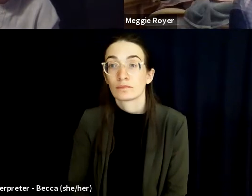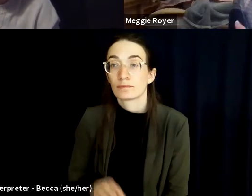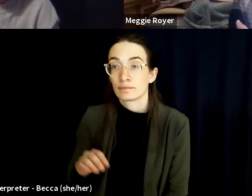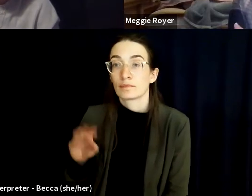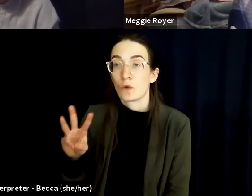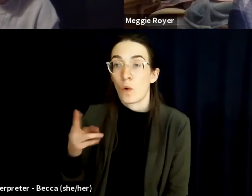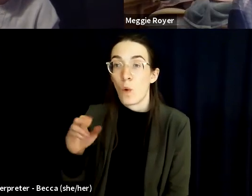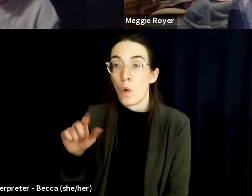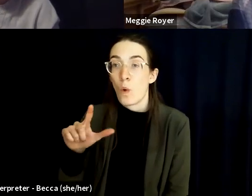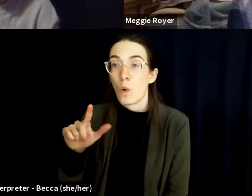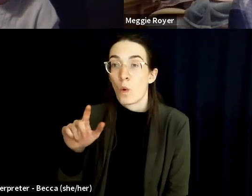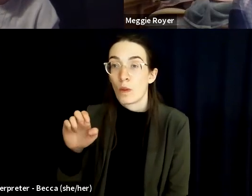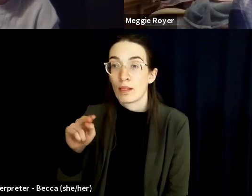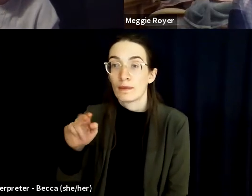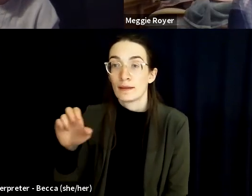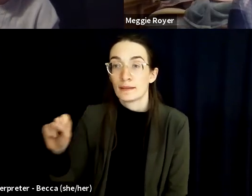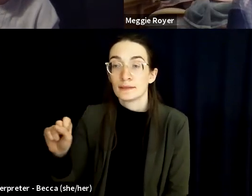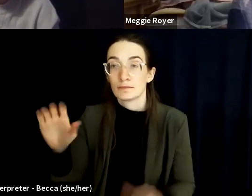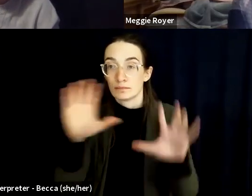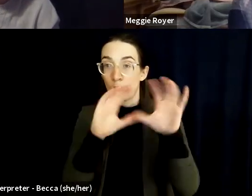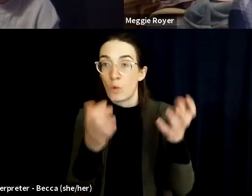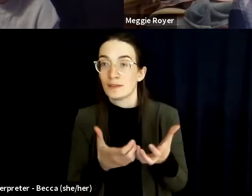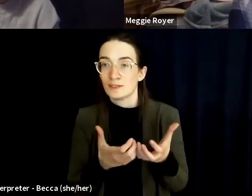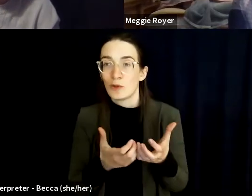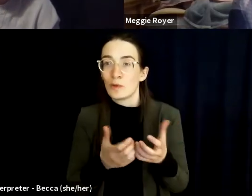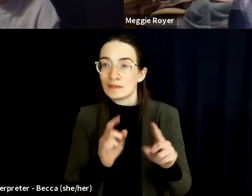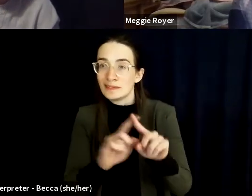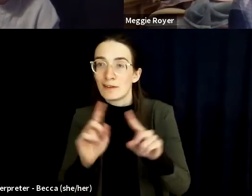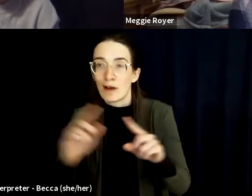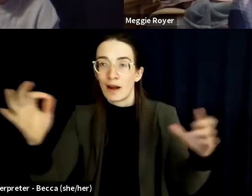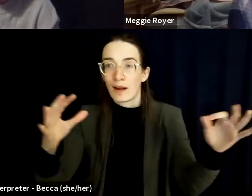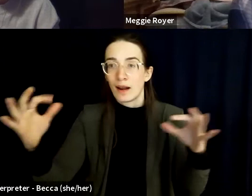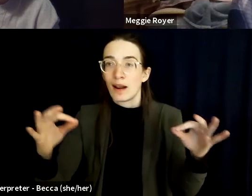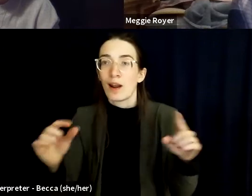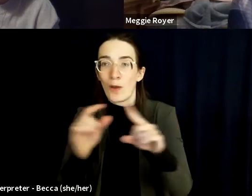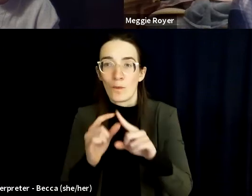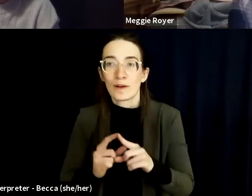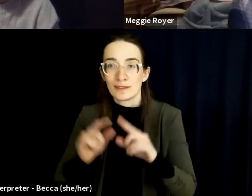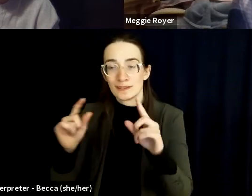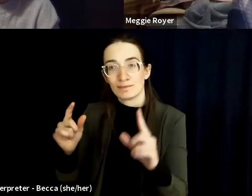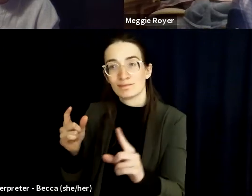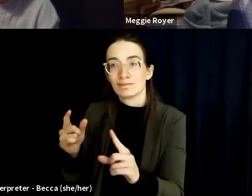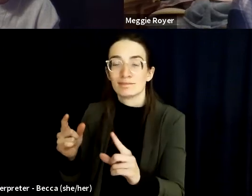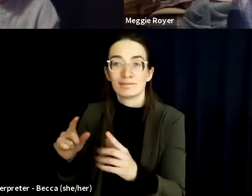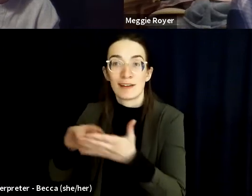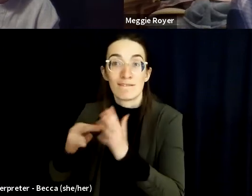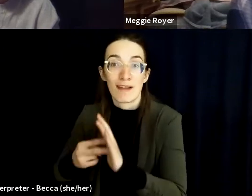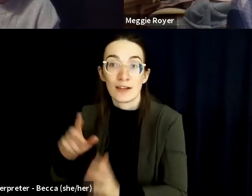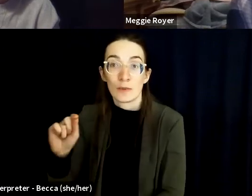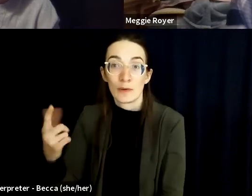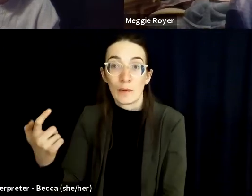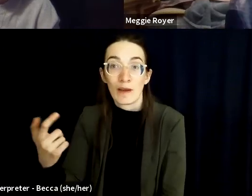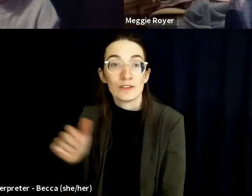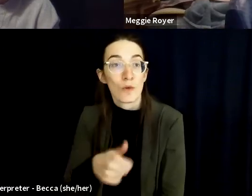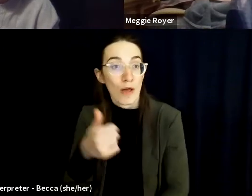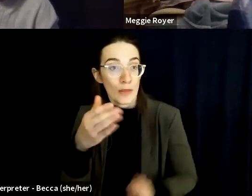Wholeness. So a lot of different words from different people for 2021. Another person said grace. So I think